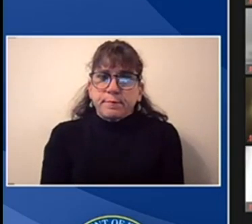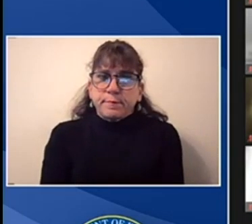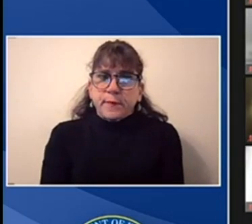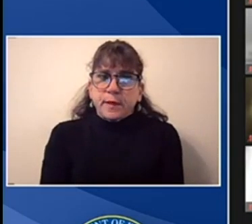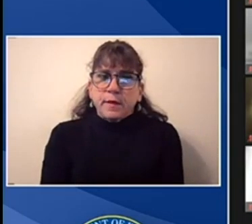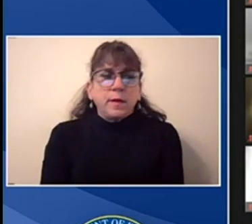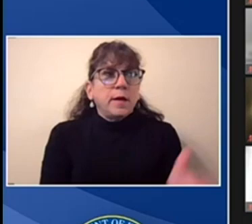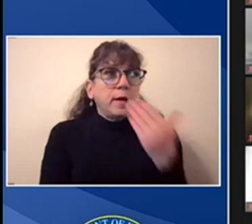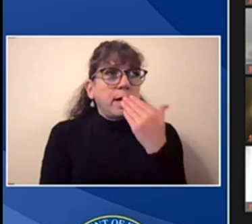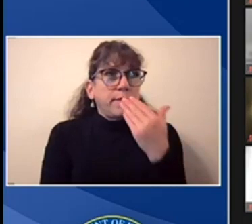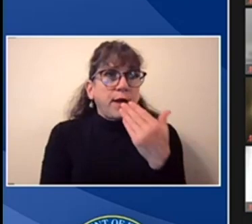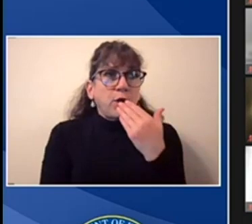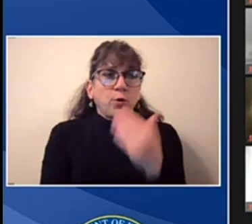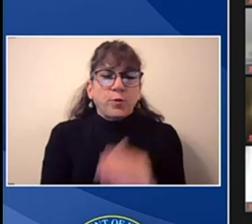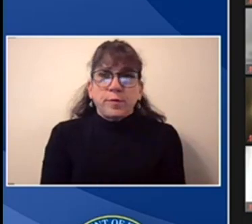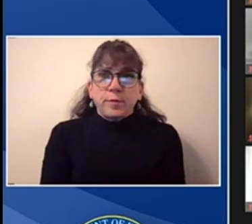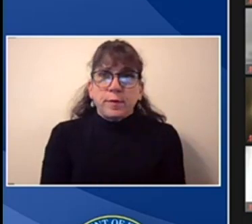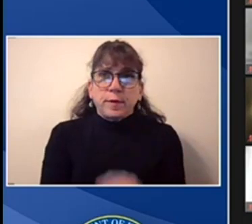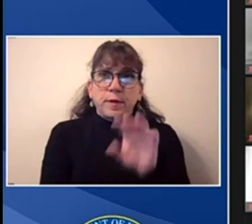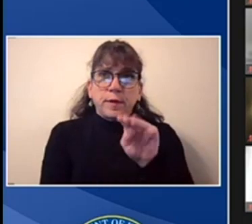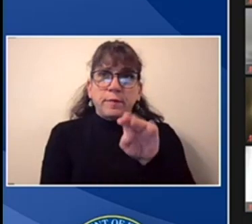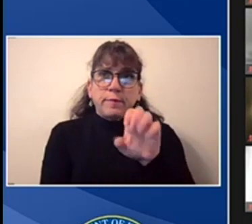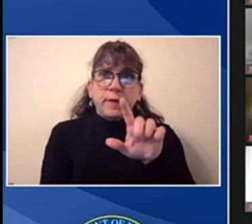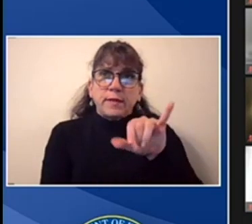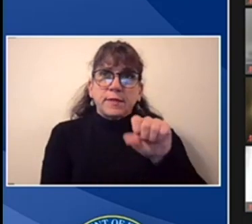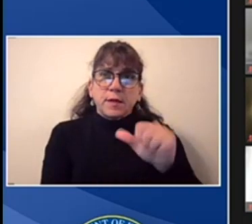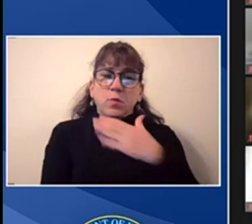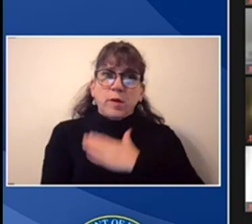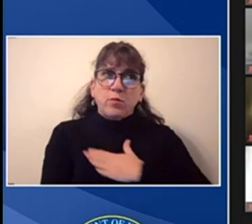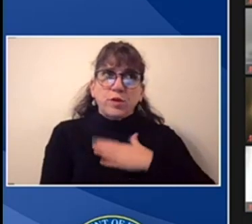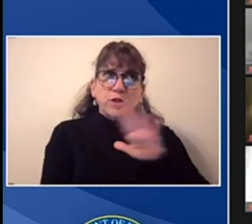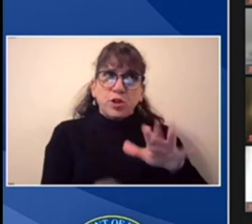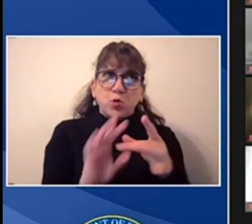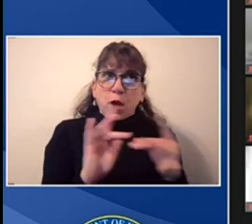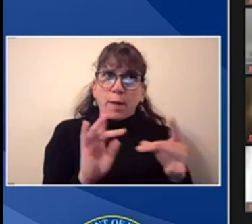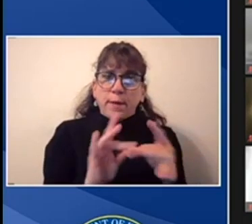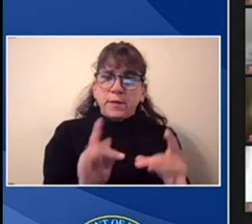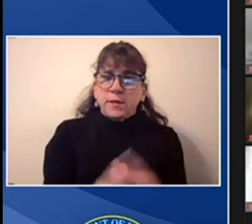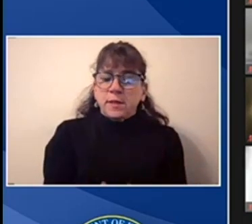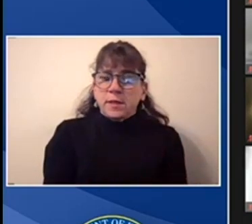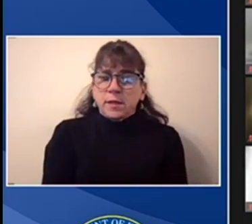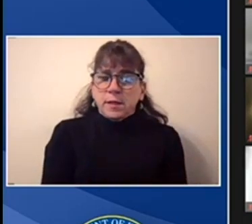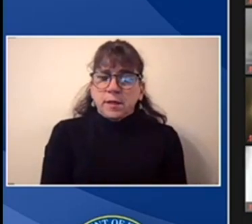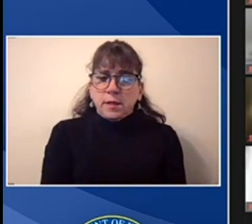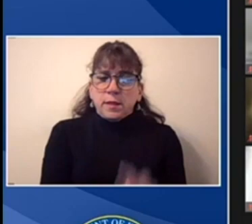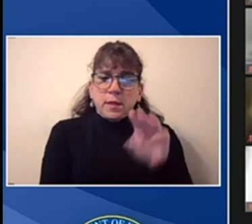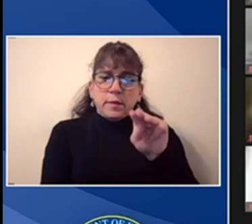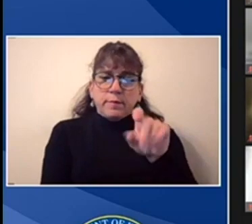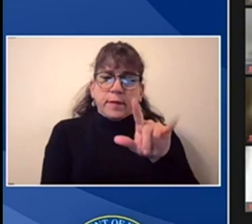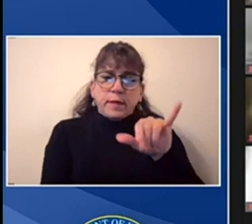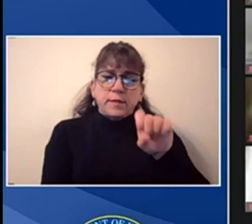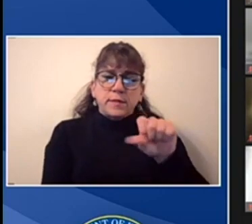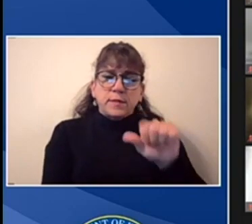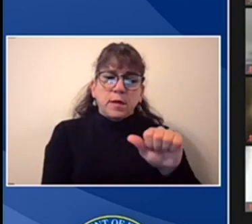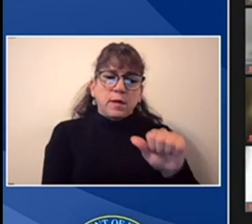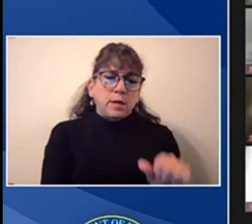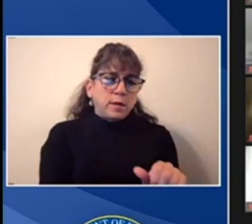Thank you, Melissa. We appreciate your comments. Melissa Coons.